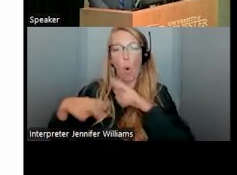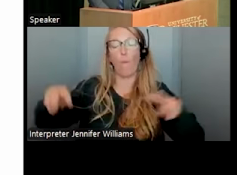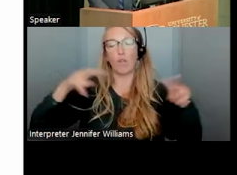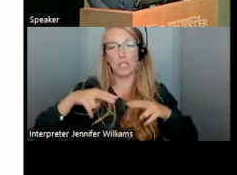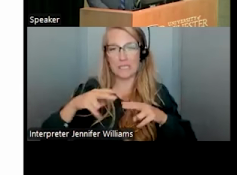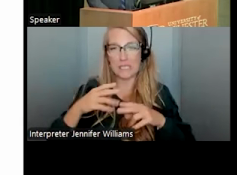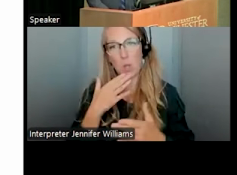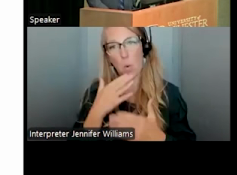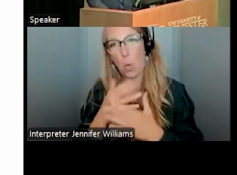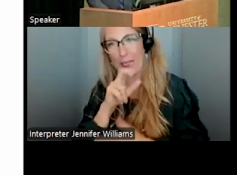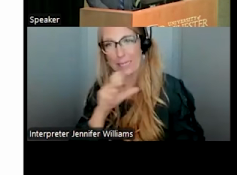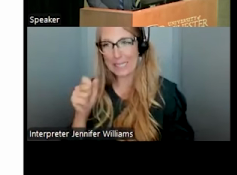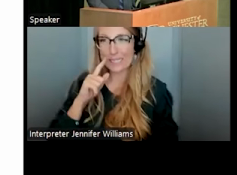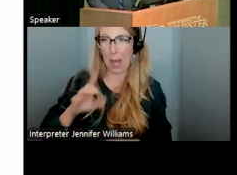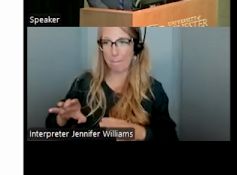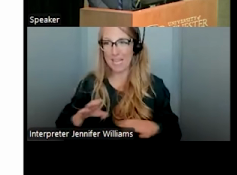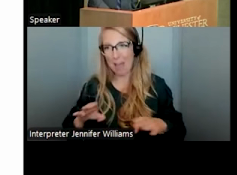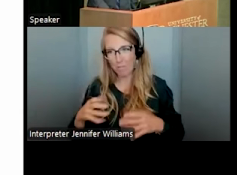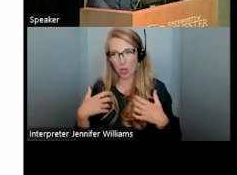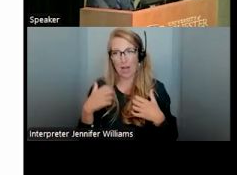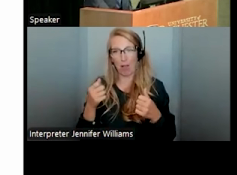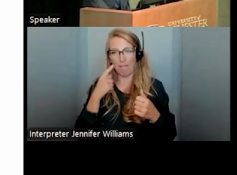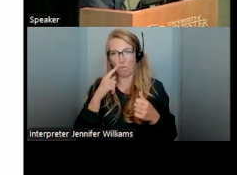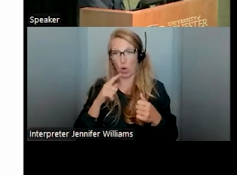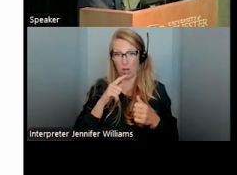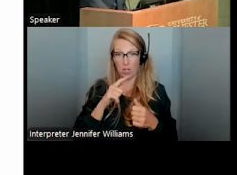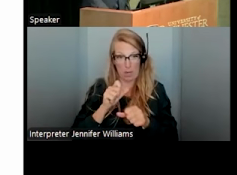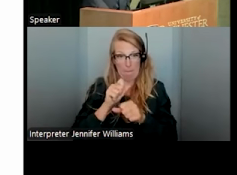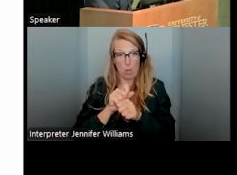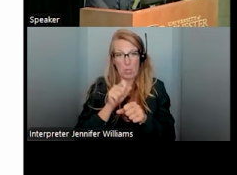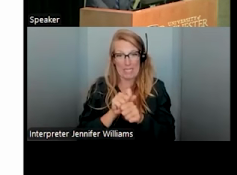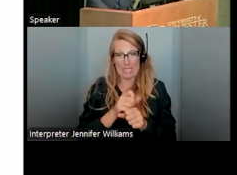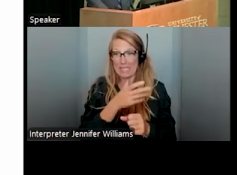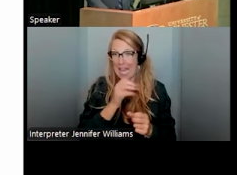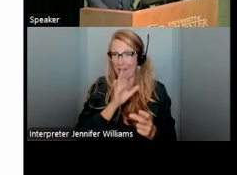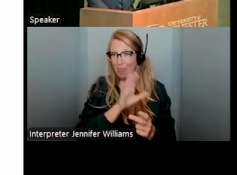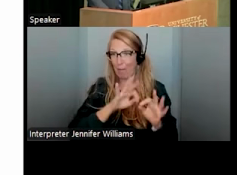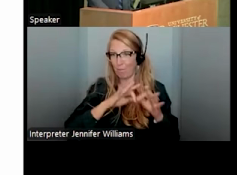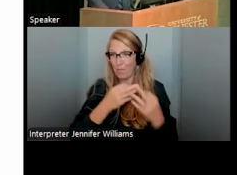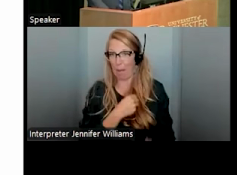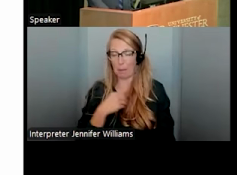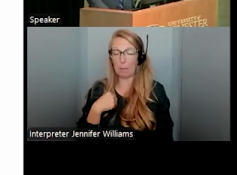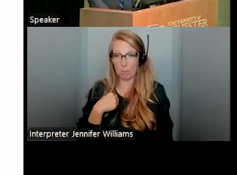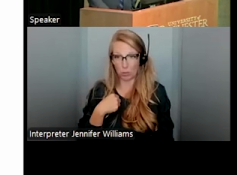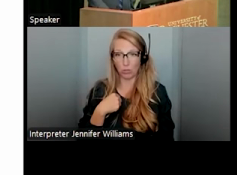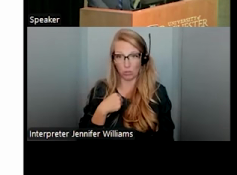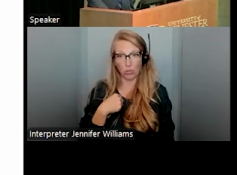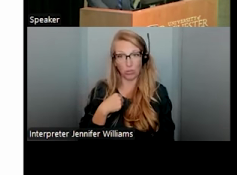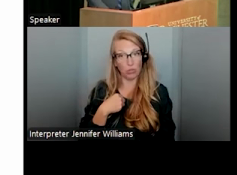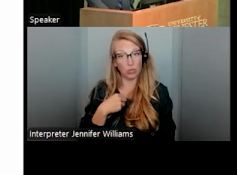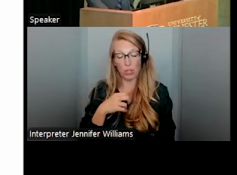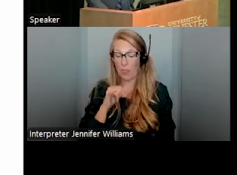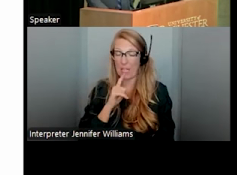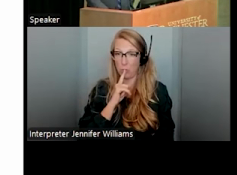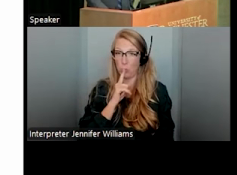and behavioral health of our entire employees and their family members as well. And that's really